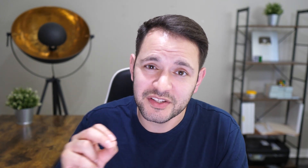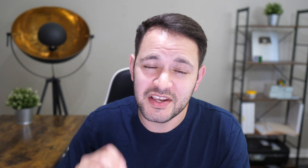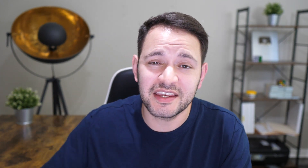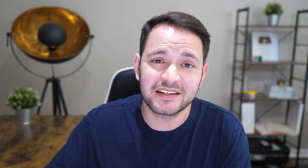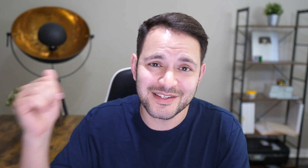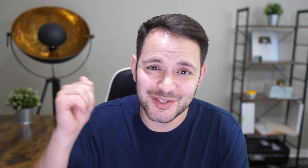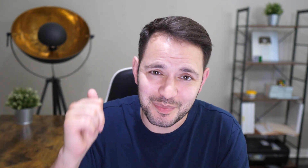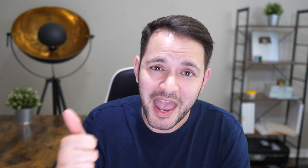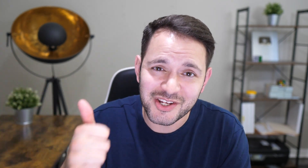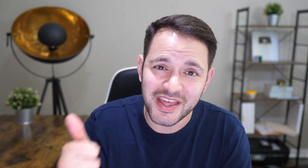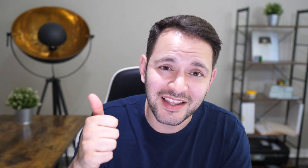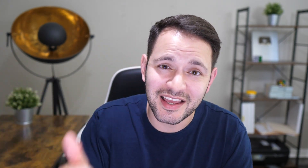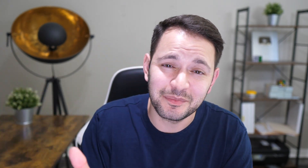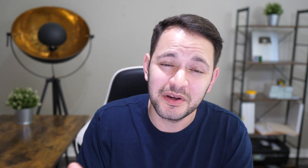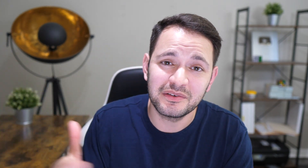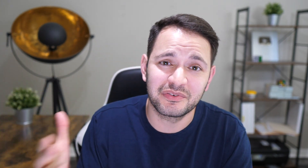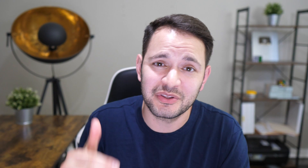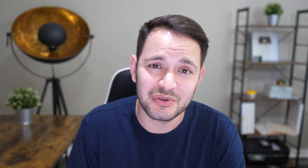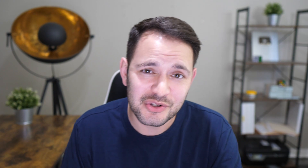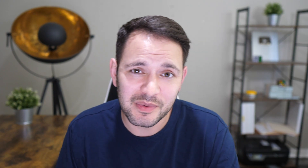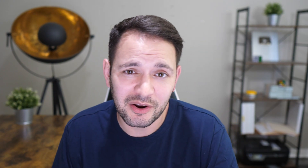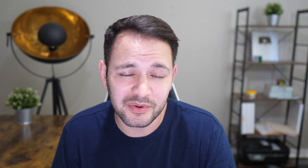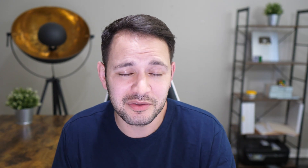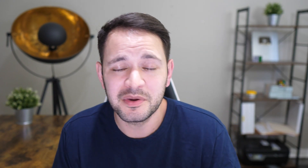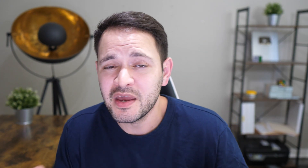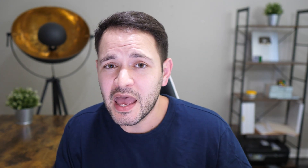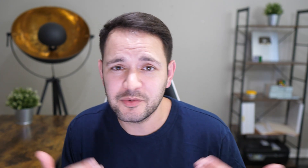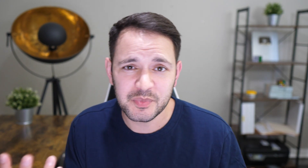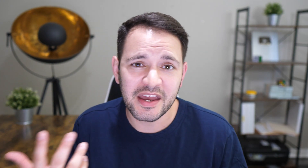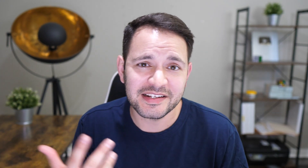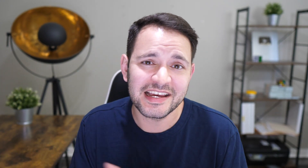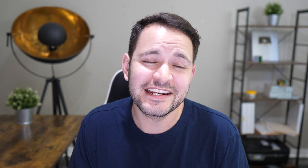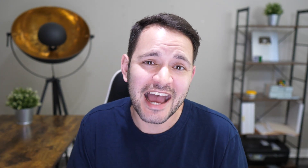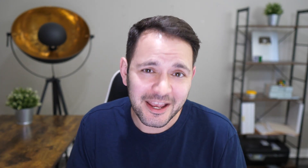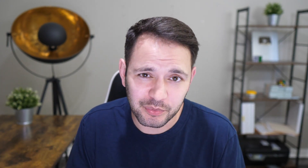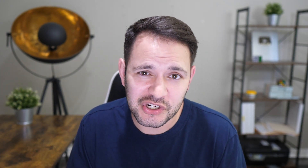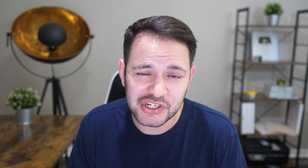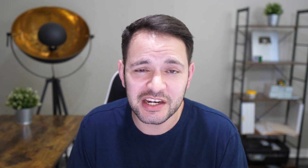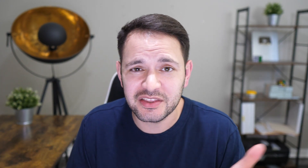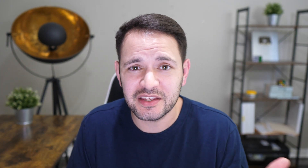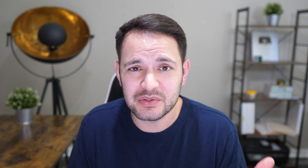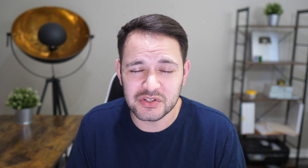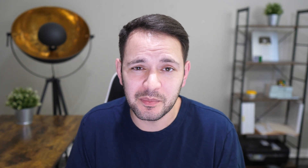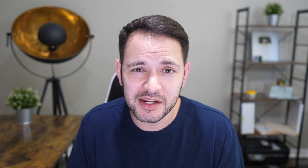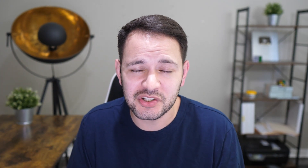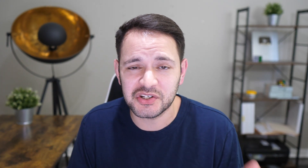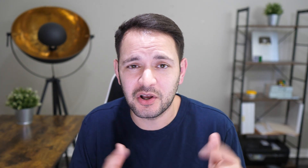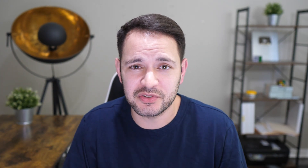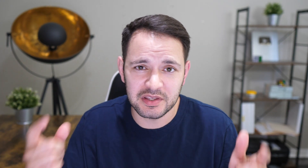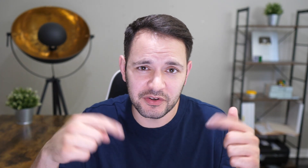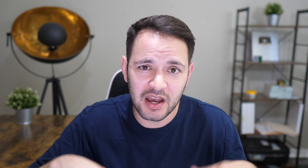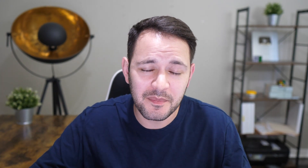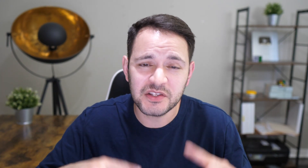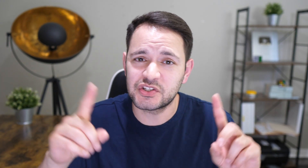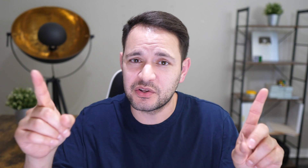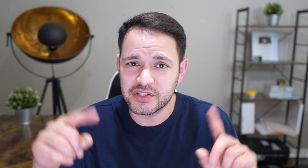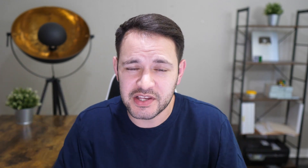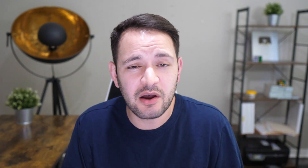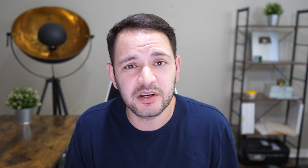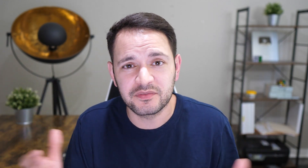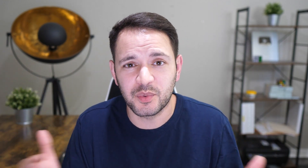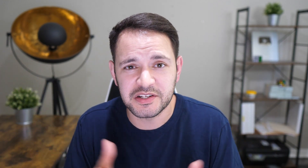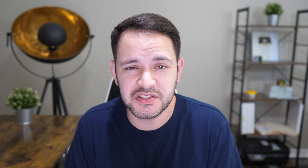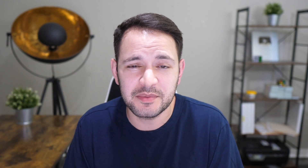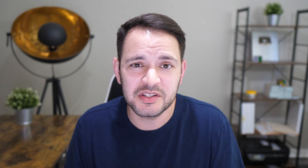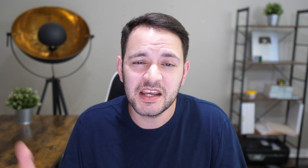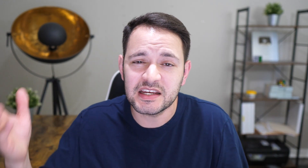take a quick second, smash that like button for the YouTube algorithm. Helps me out a ton. I appreciate it. Thank you so much. Also, leave your comments, share this